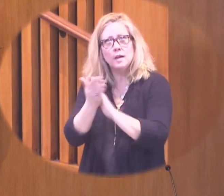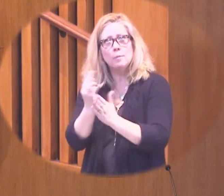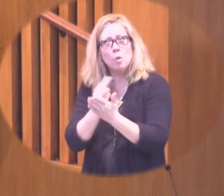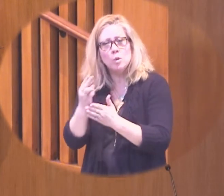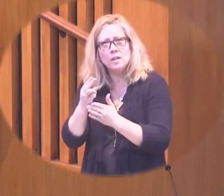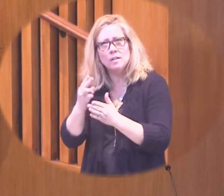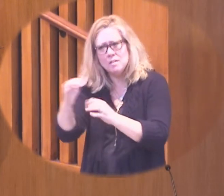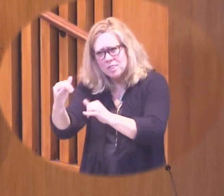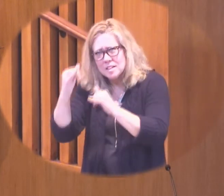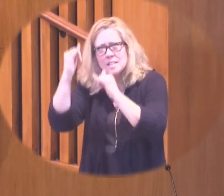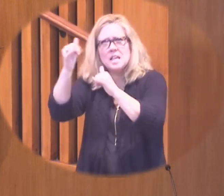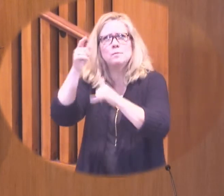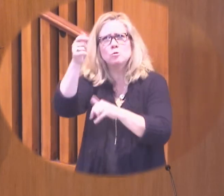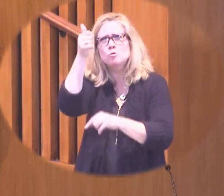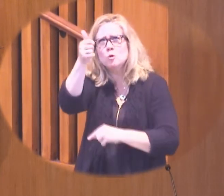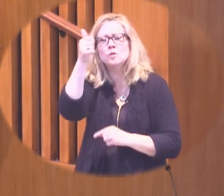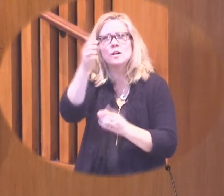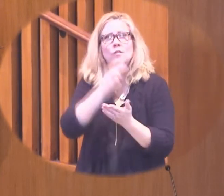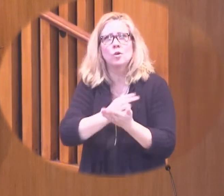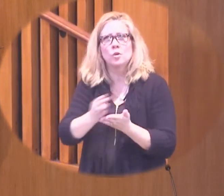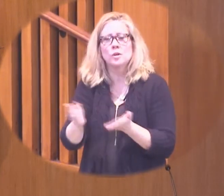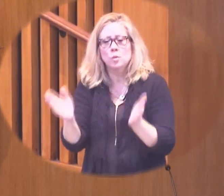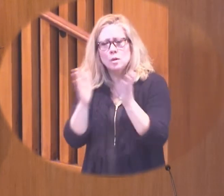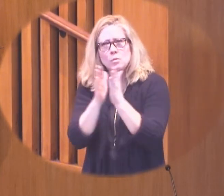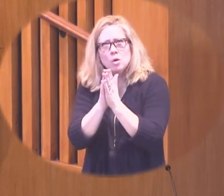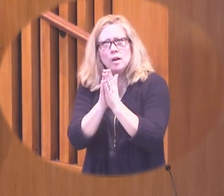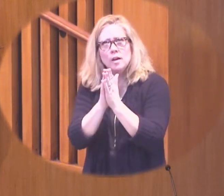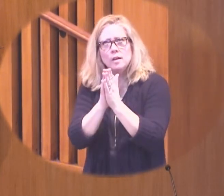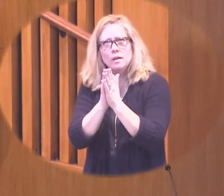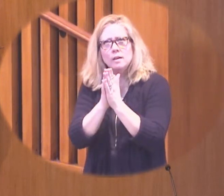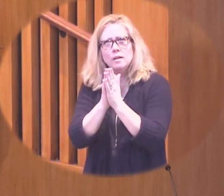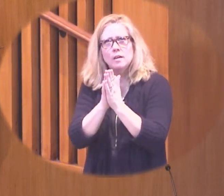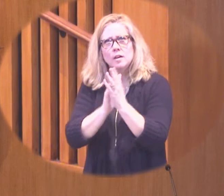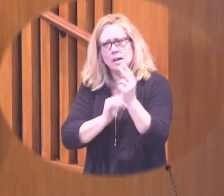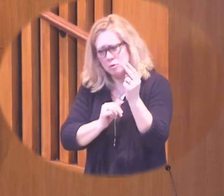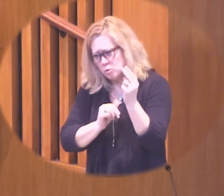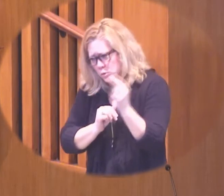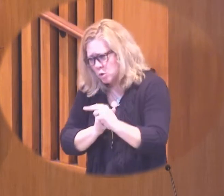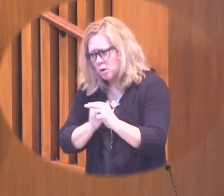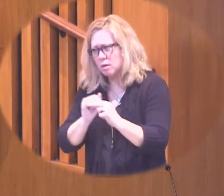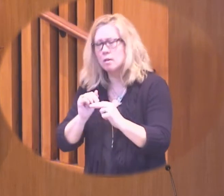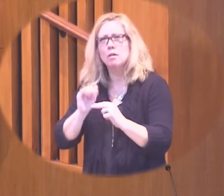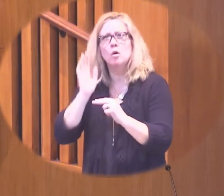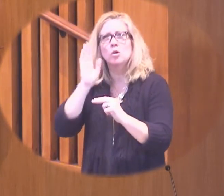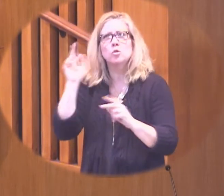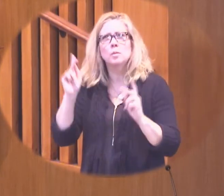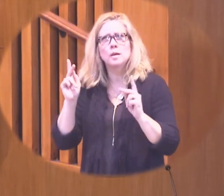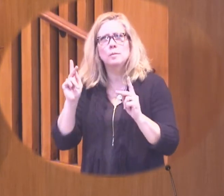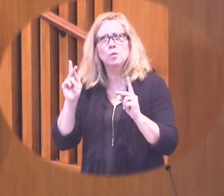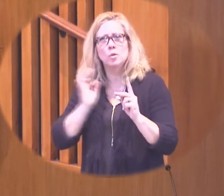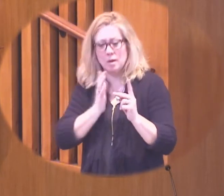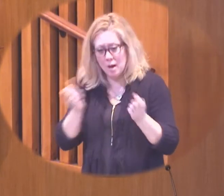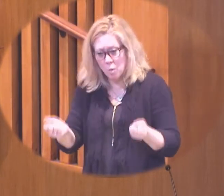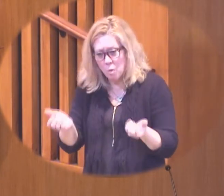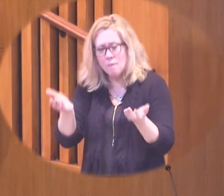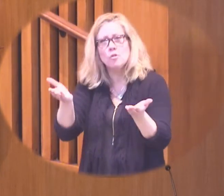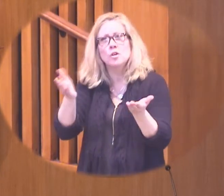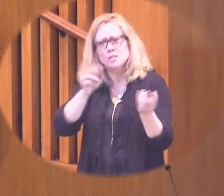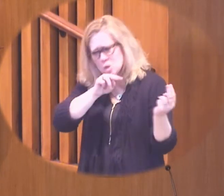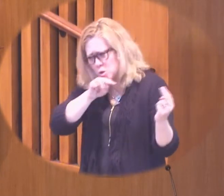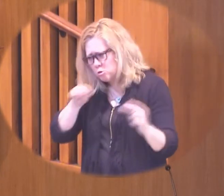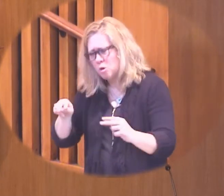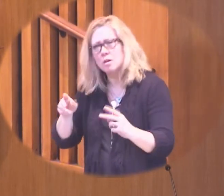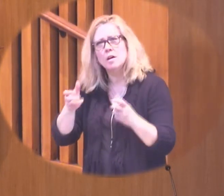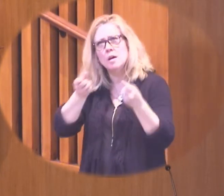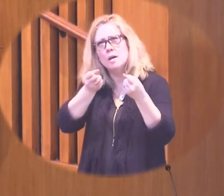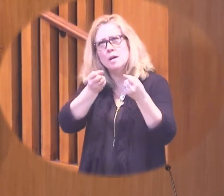holy. Look, we pray, upon your people's offerings and pour out